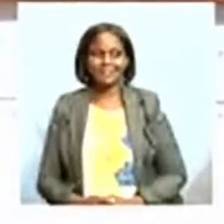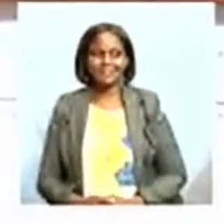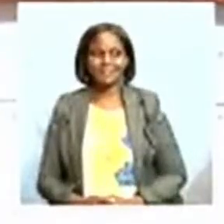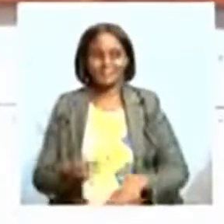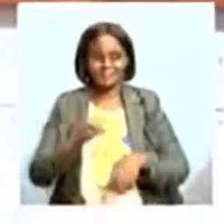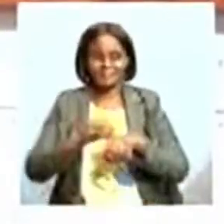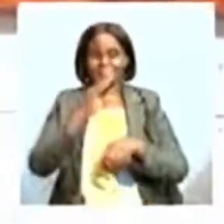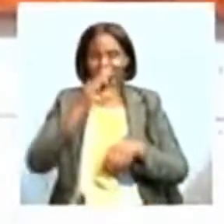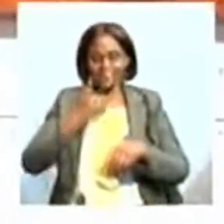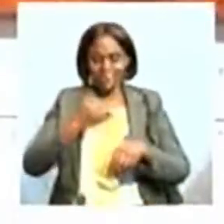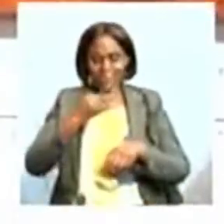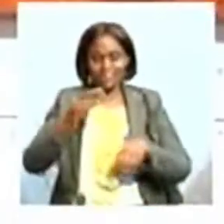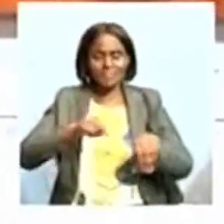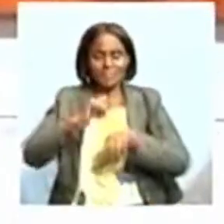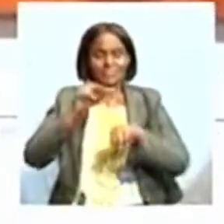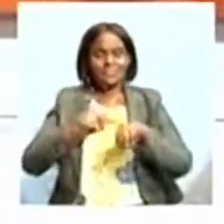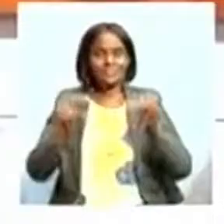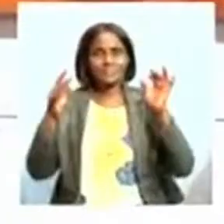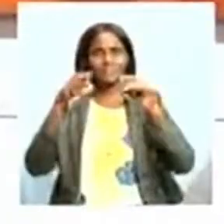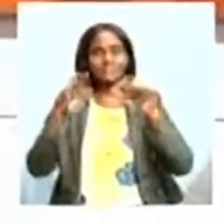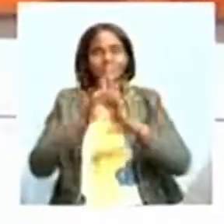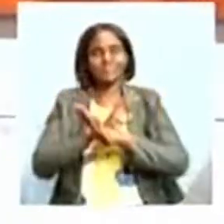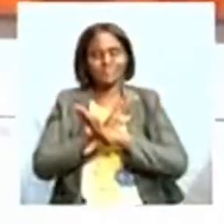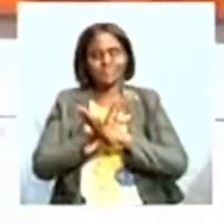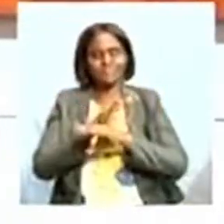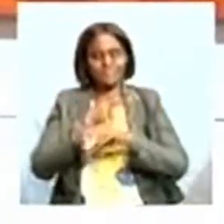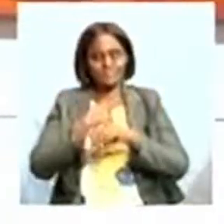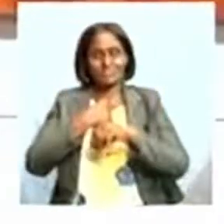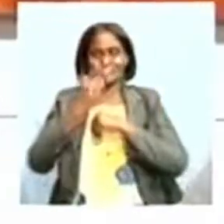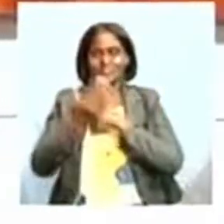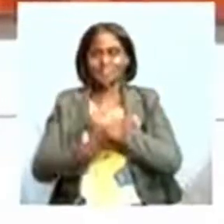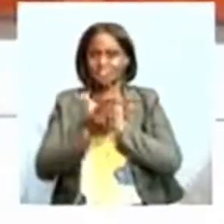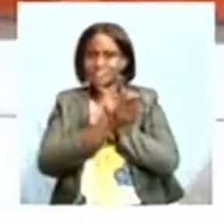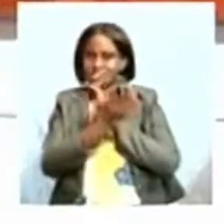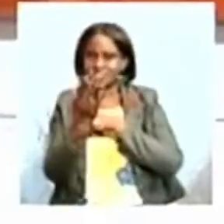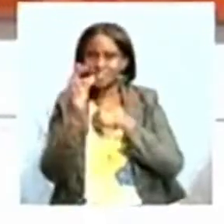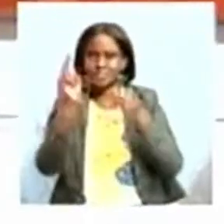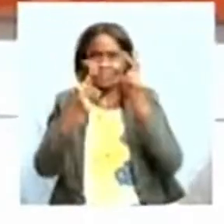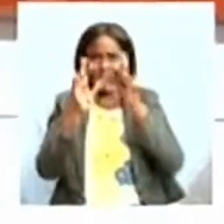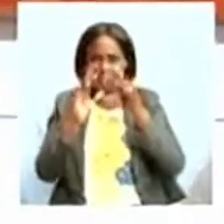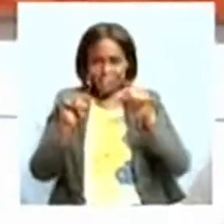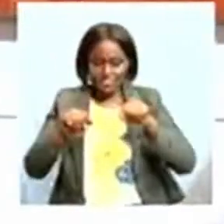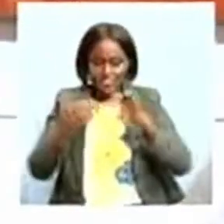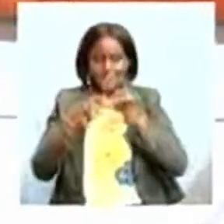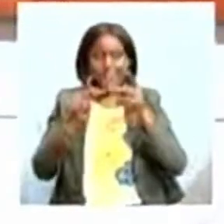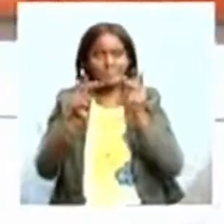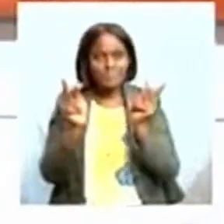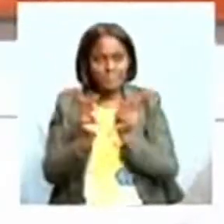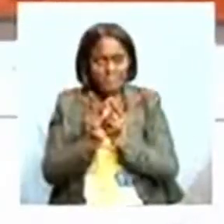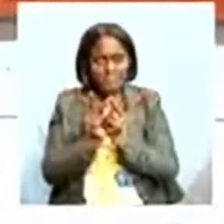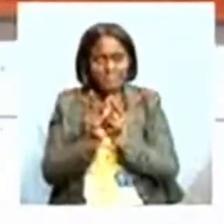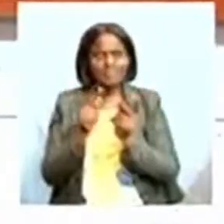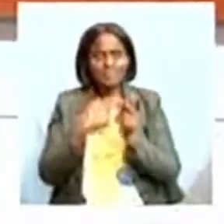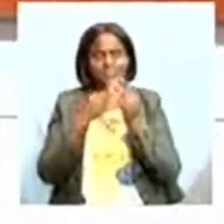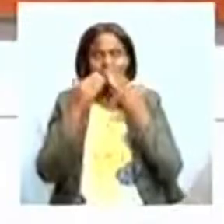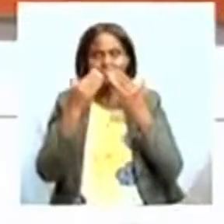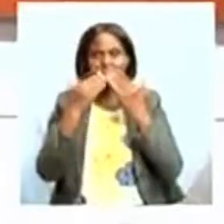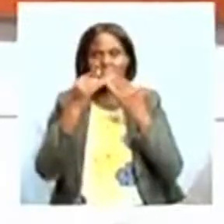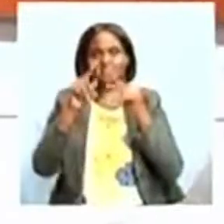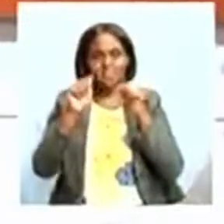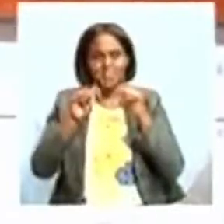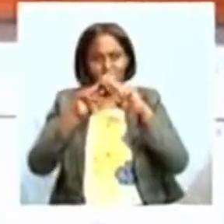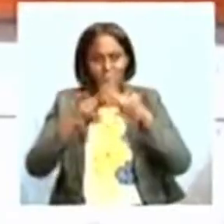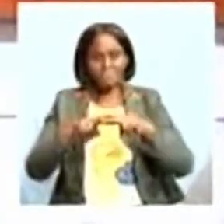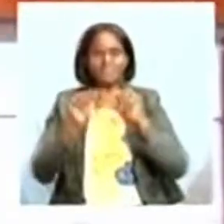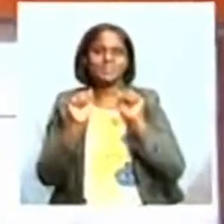On behalf of the National Assembly of Zambia, I warmly welcome our visitors in our midst. I thank you, and you may